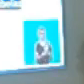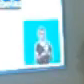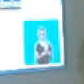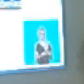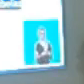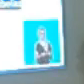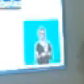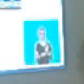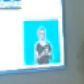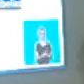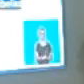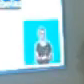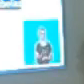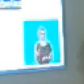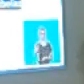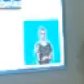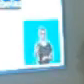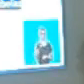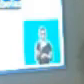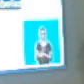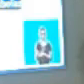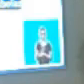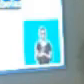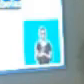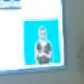A parable is a story